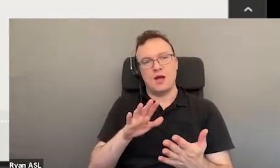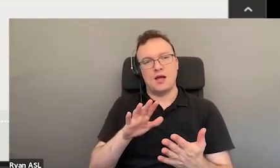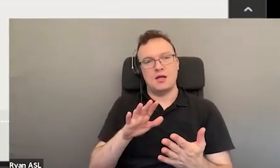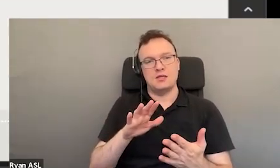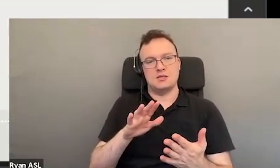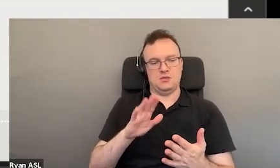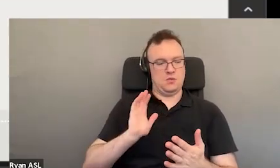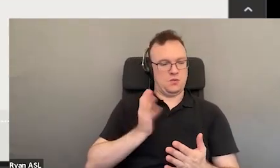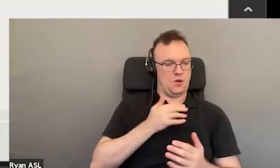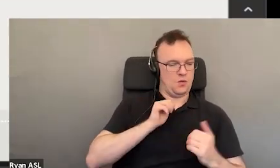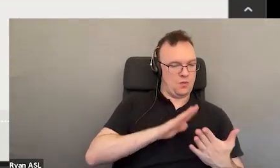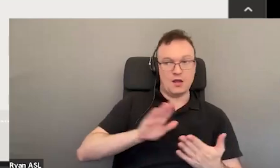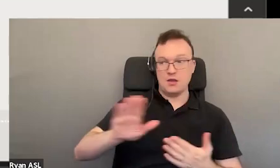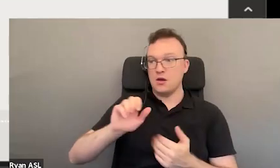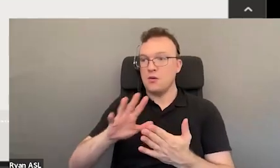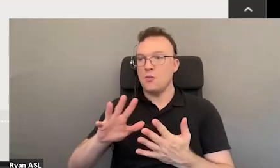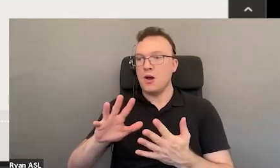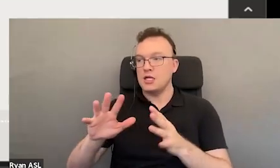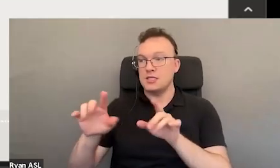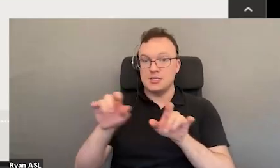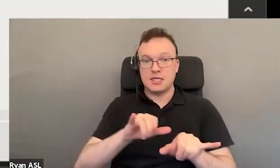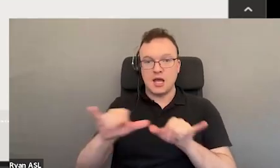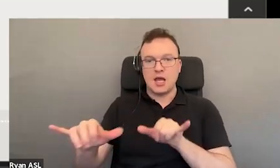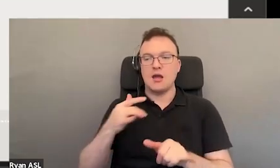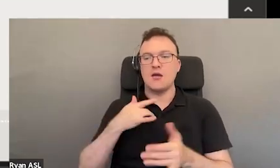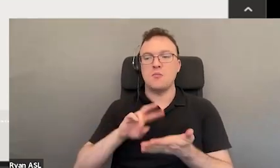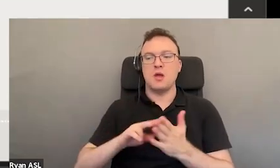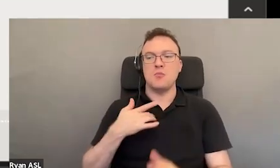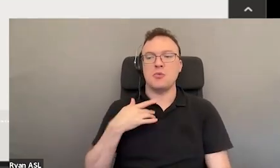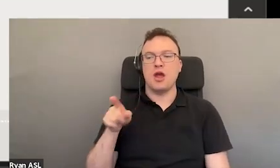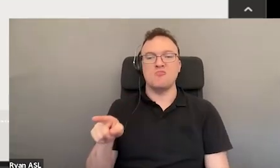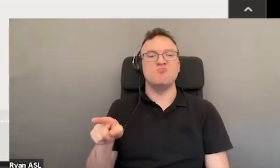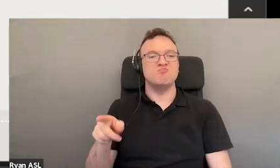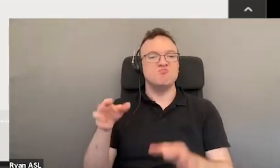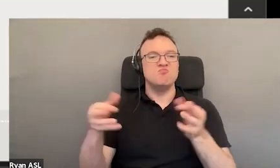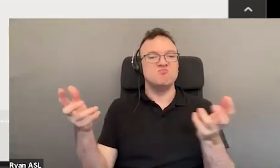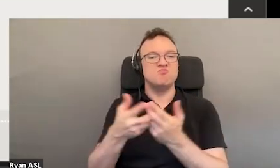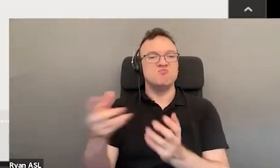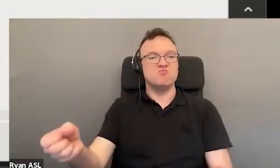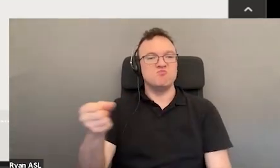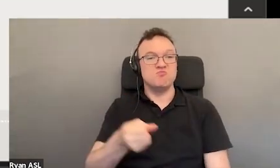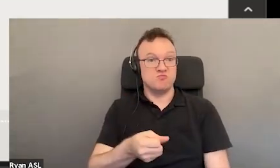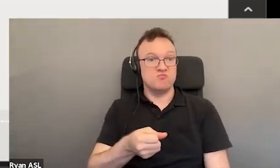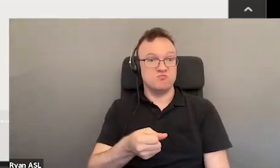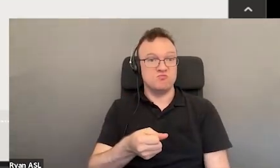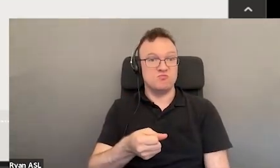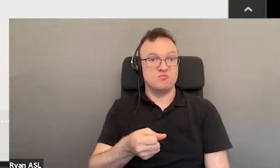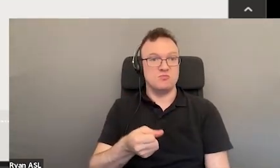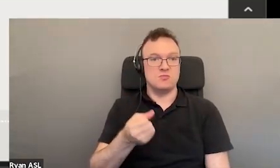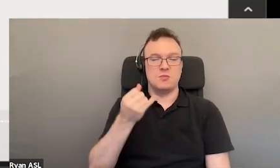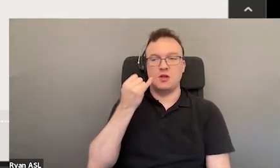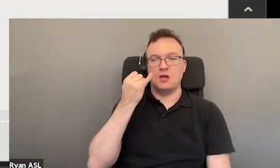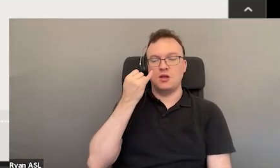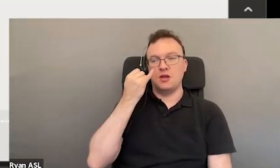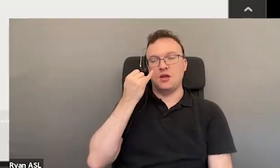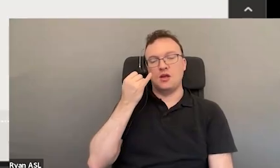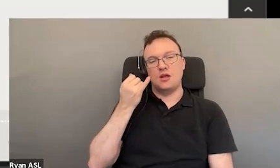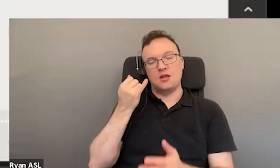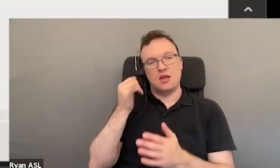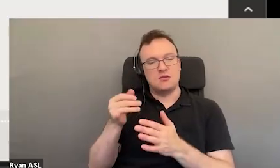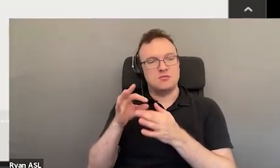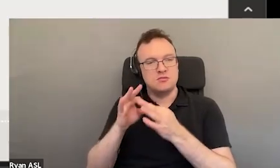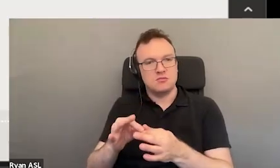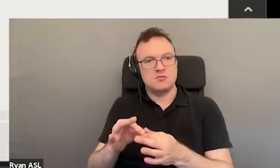the existing group, or perhaps similar to the person who's making the decisions with respect to hiring, assigning projects, and so